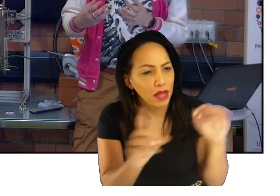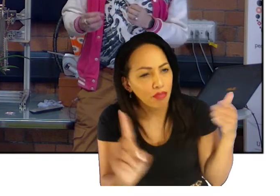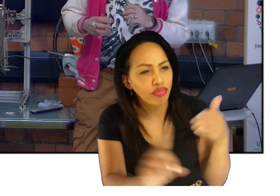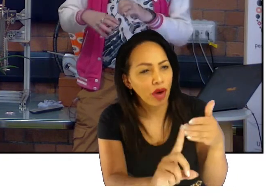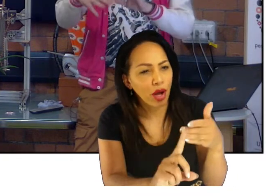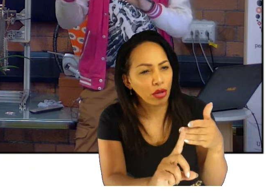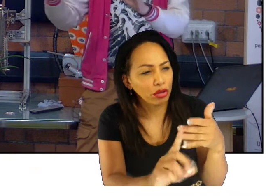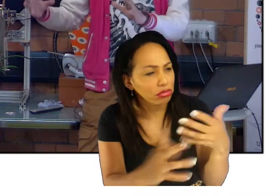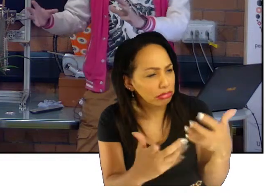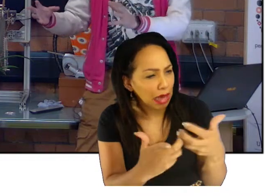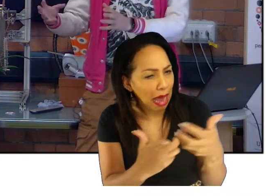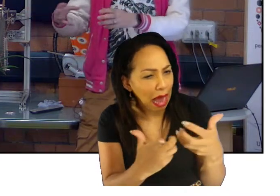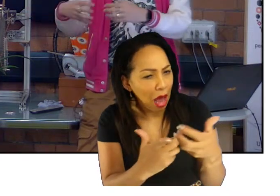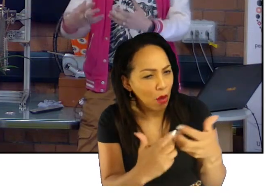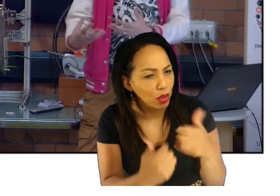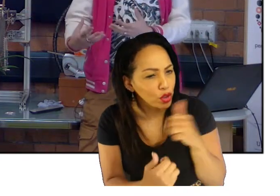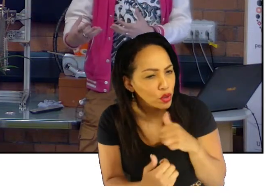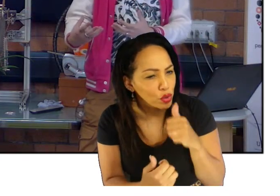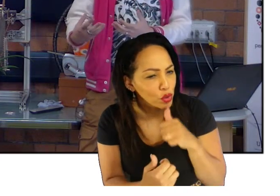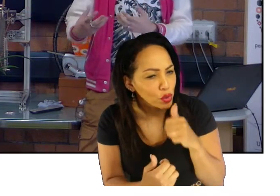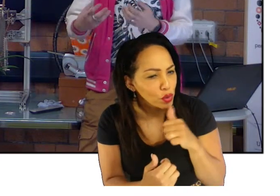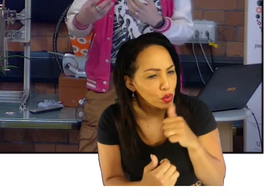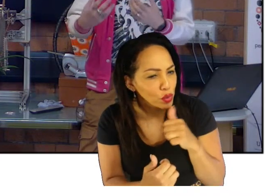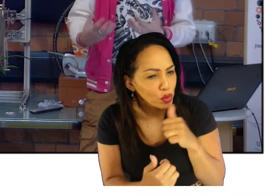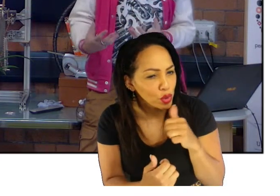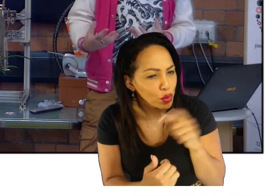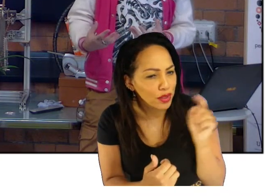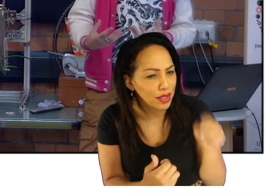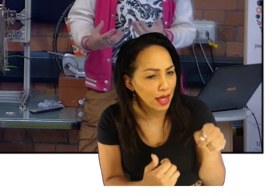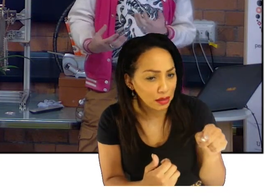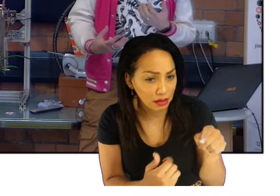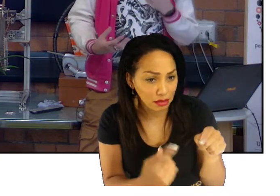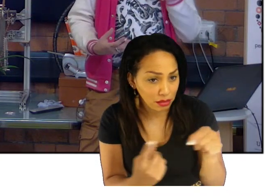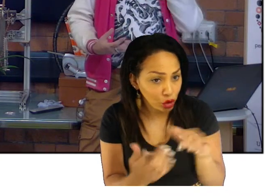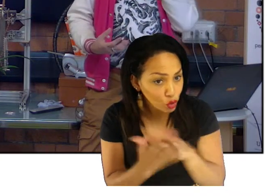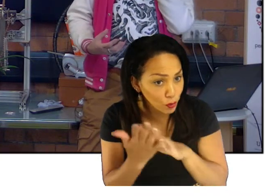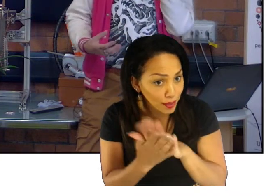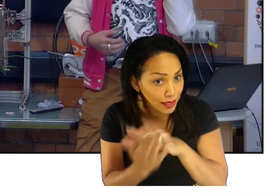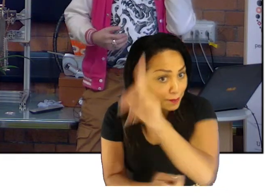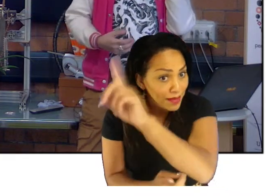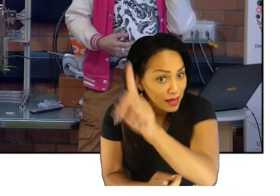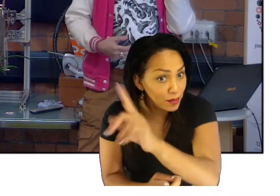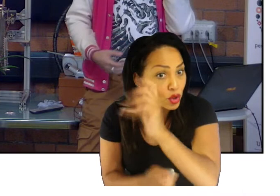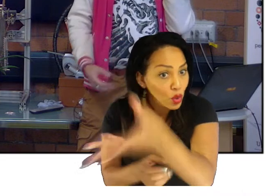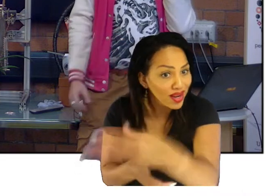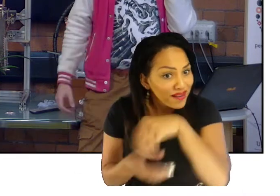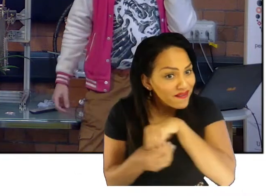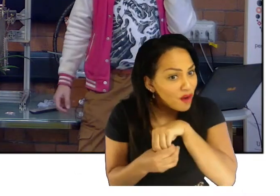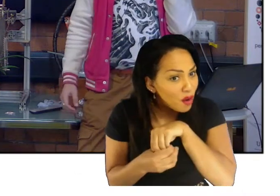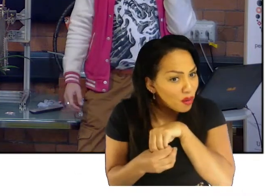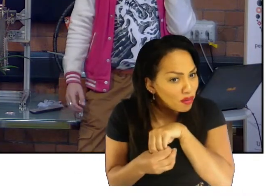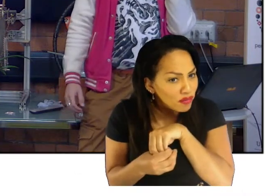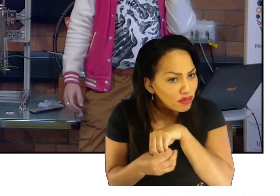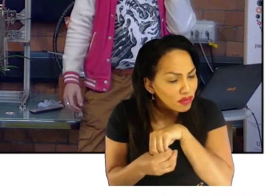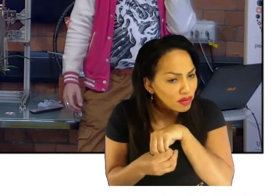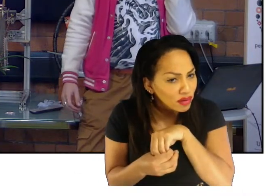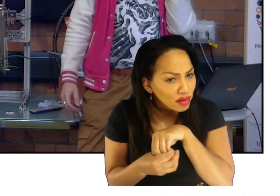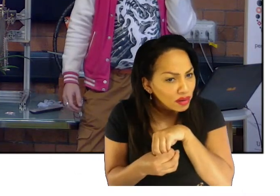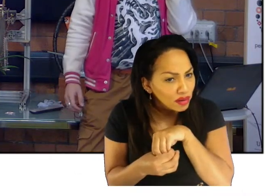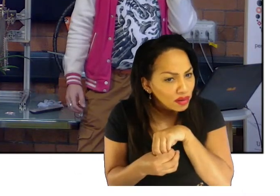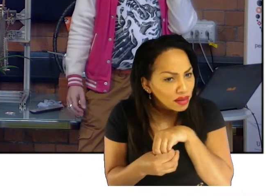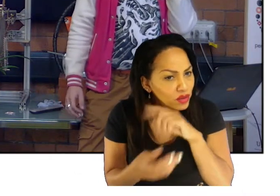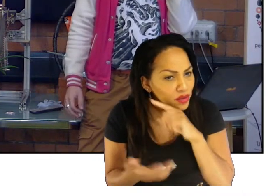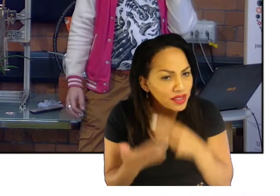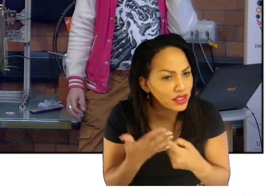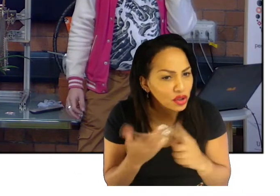How are you involving the people in those places? So, yes. Could you hold the mic a bit More, nearer? sorry. So